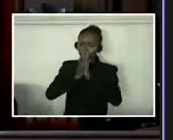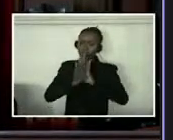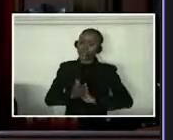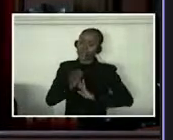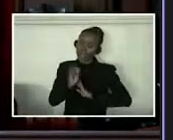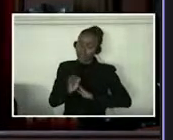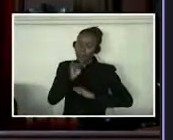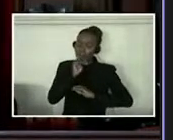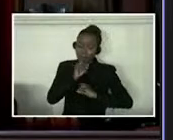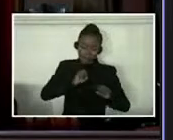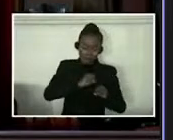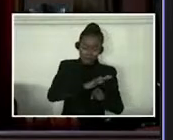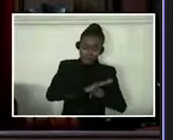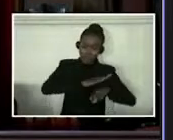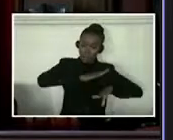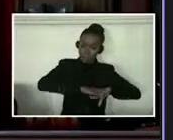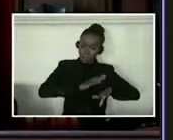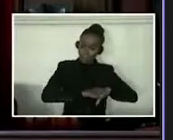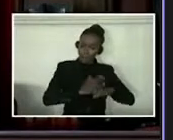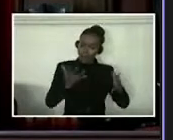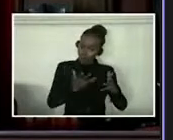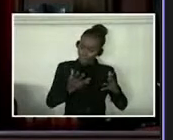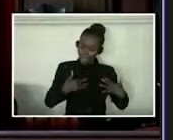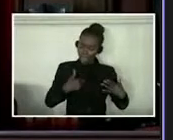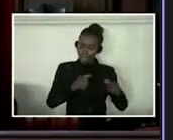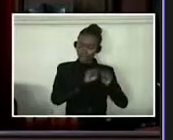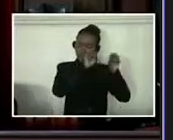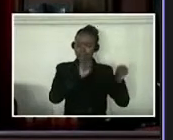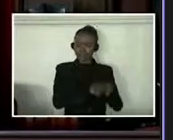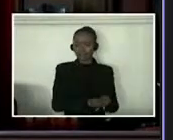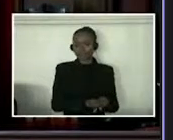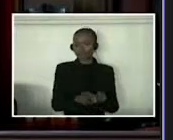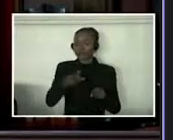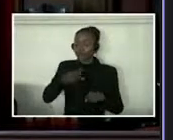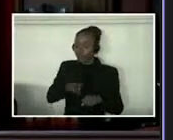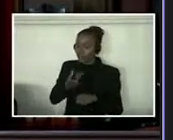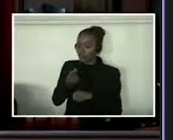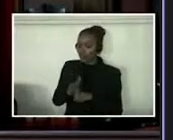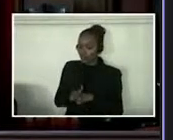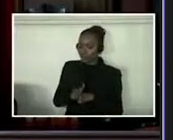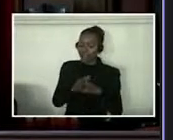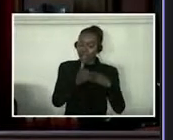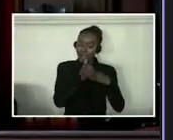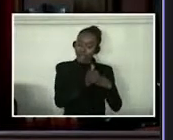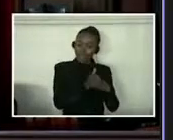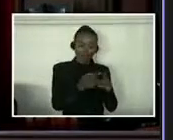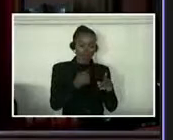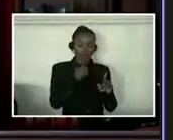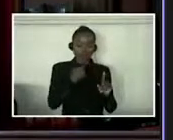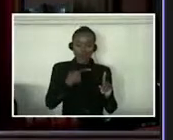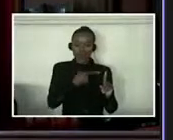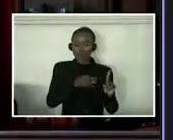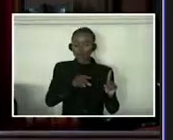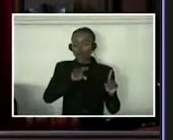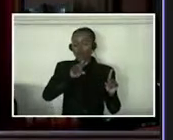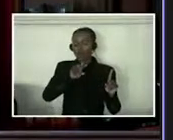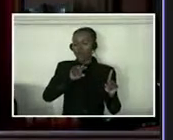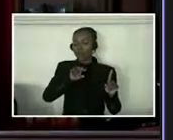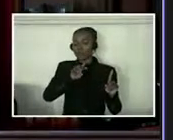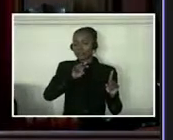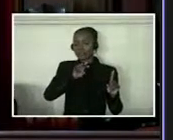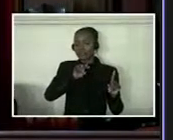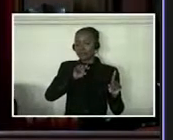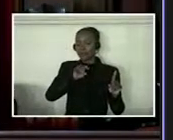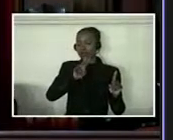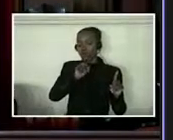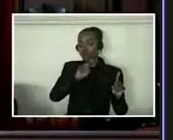wish to convey our appreciation to the department of health as led by mec honorable norma kuzmilan for their consistency in submitting the